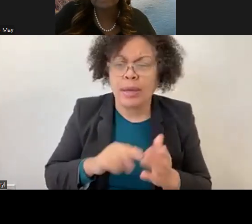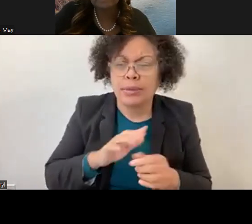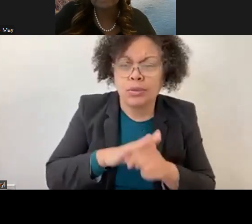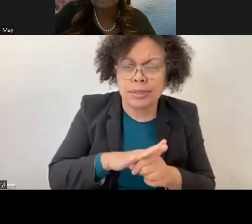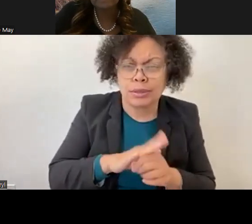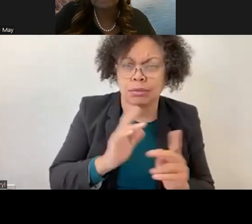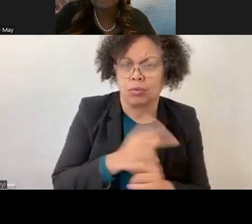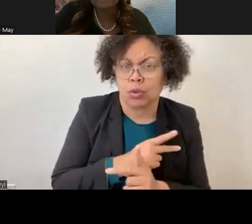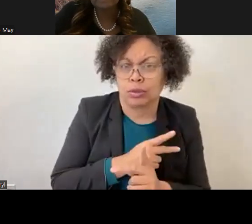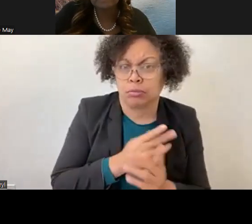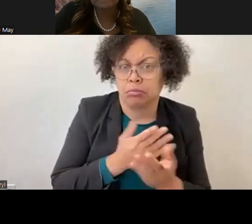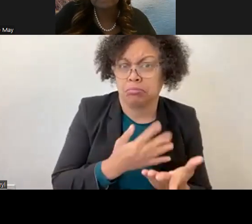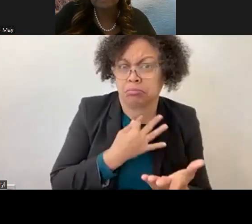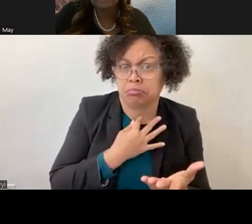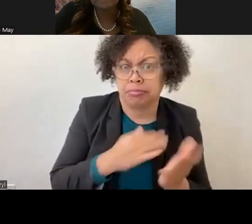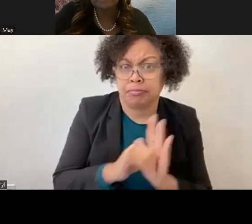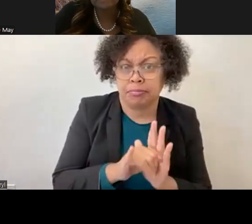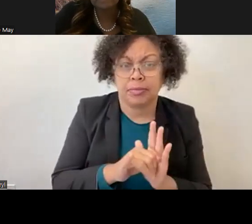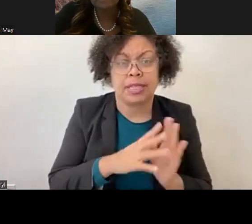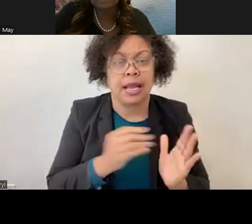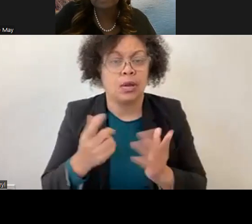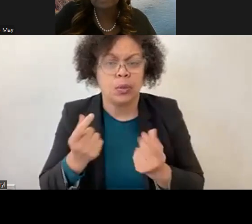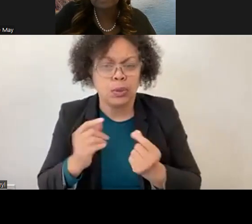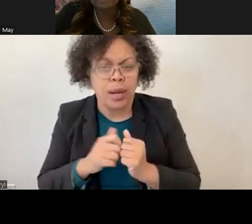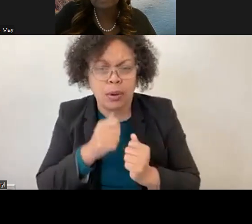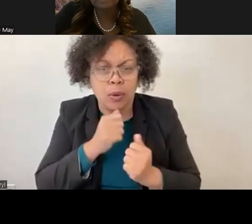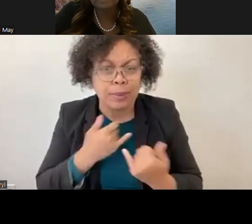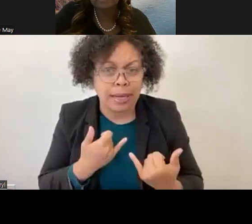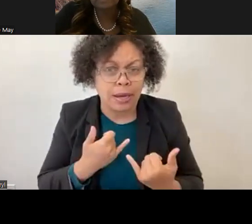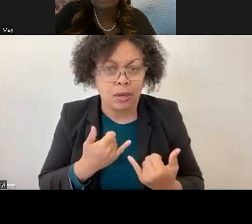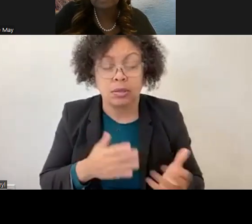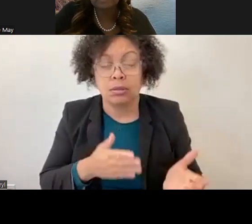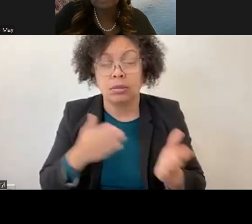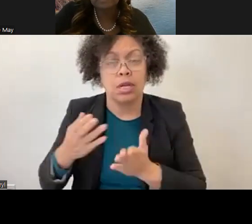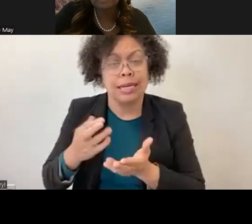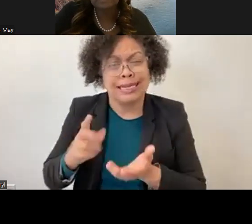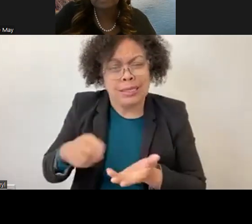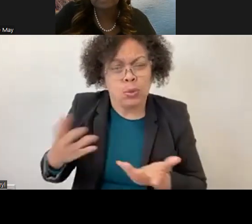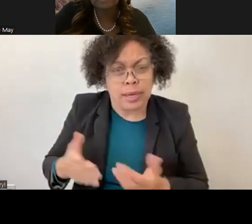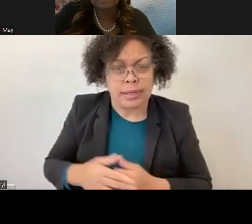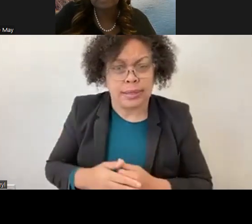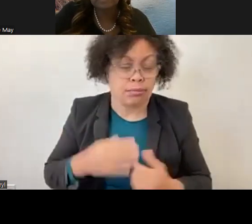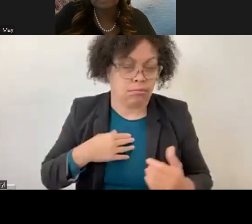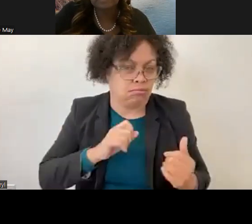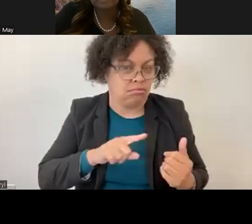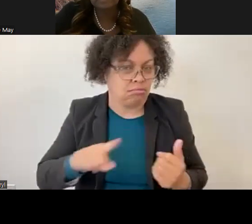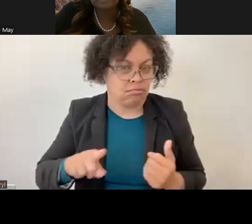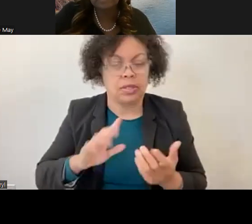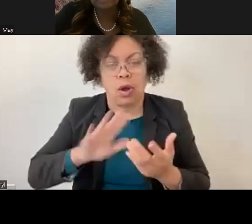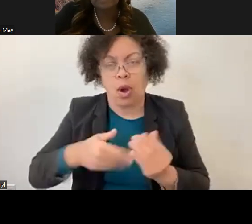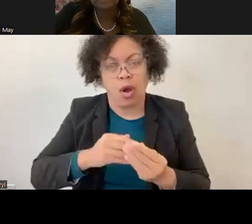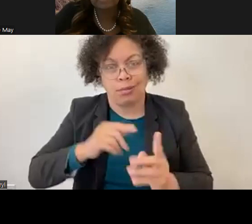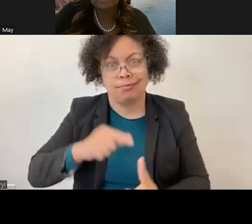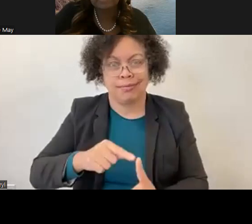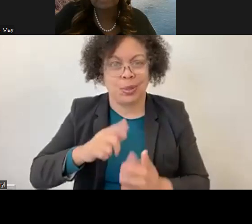role? What are you doing currently to cope? And what resources do you need? So all of that boils down to, what do you need? And I think